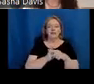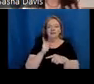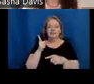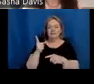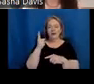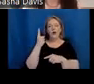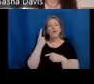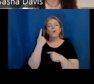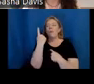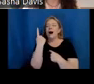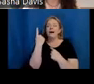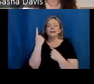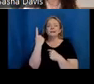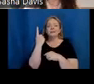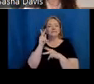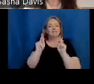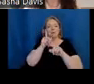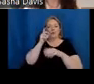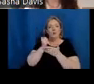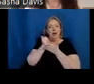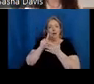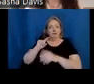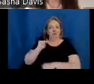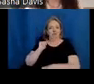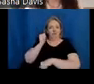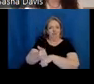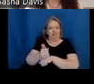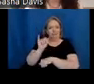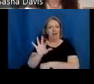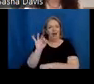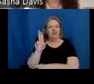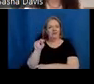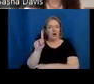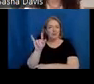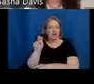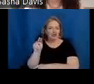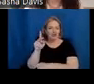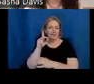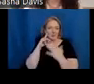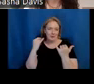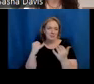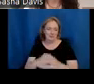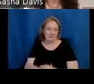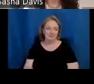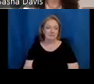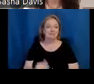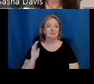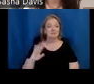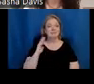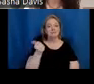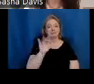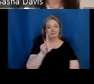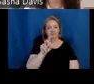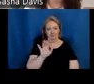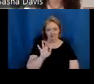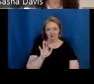that helped create the foundation and allowed it to be what you see today. So in 1929, Gross met Renee